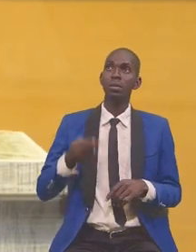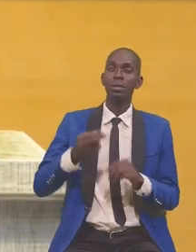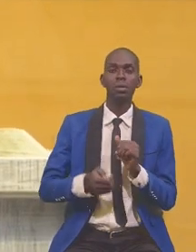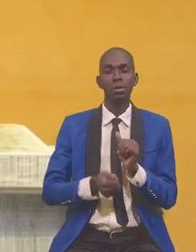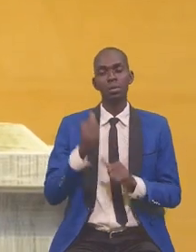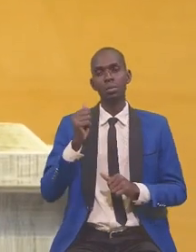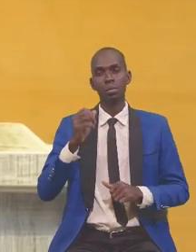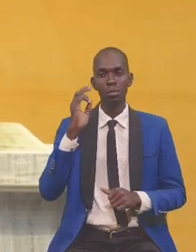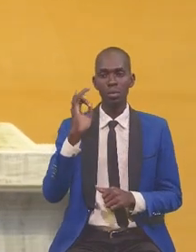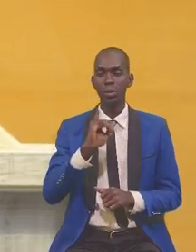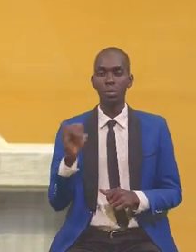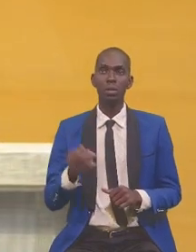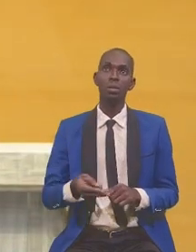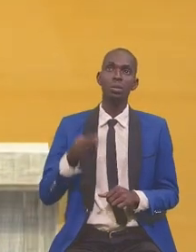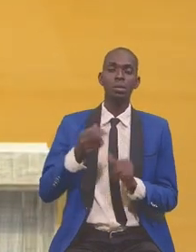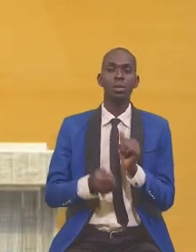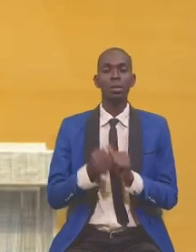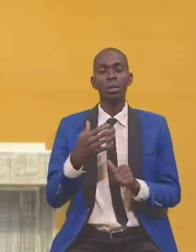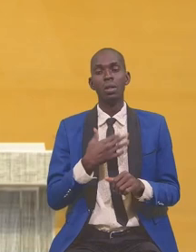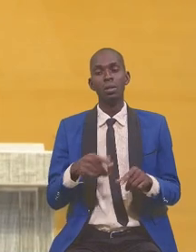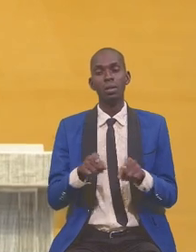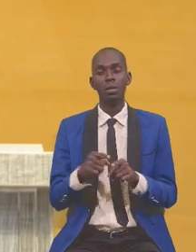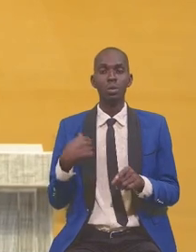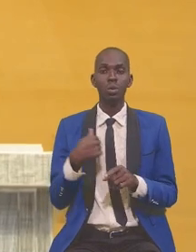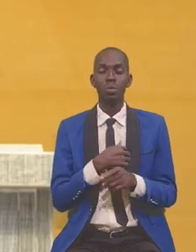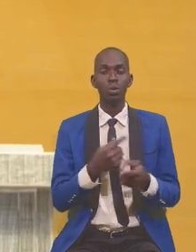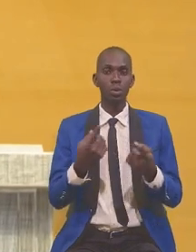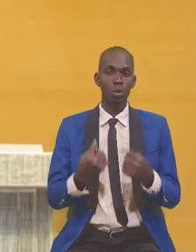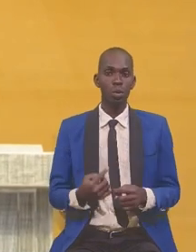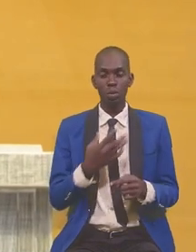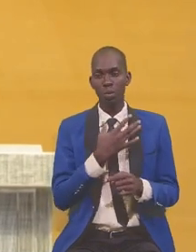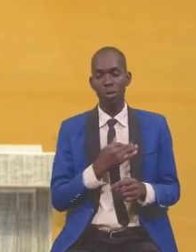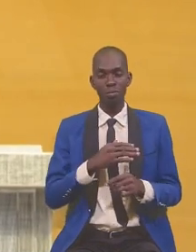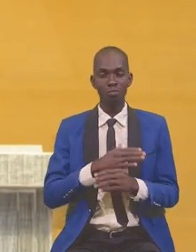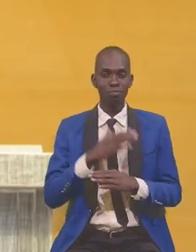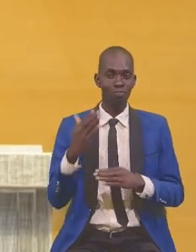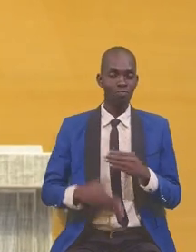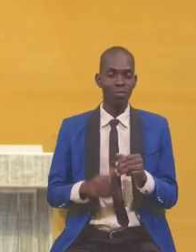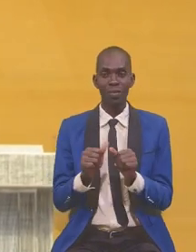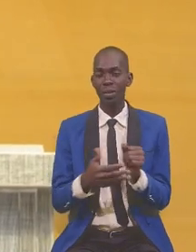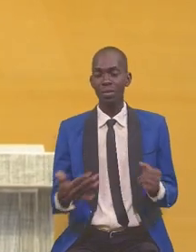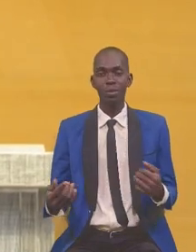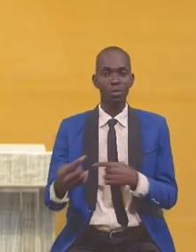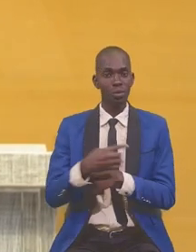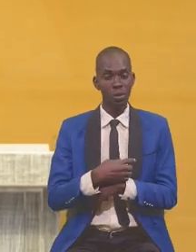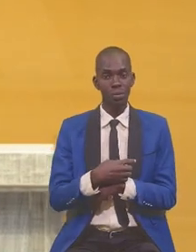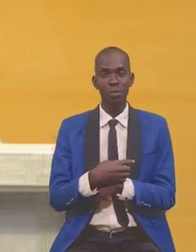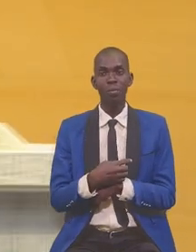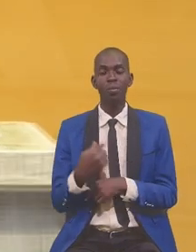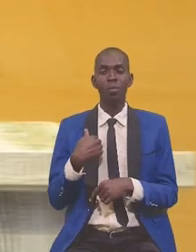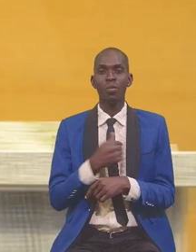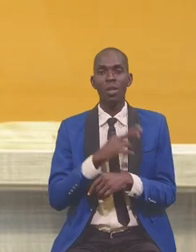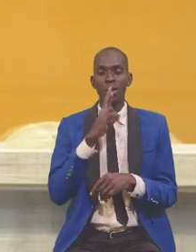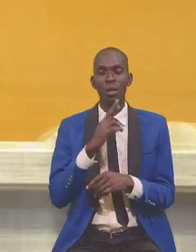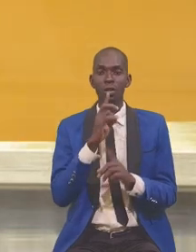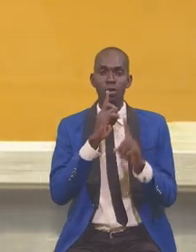higher. And as we come and wrap up everything, concluding today, we're talking